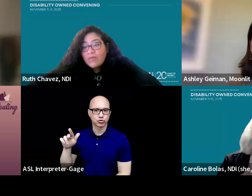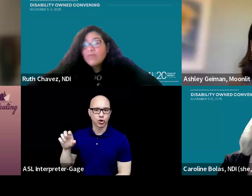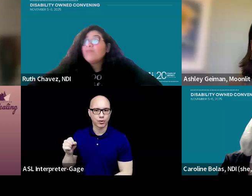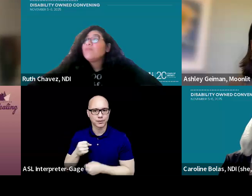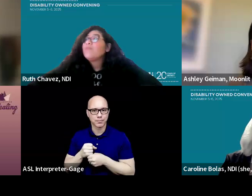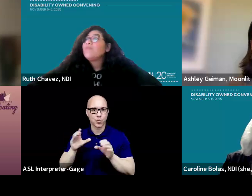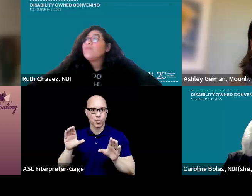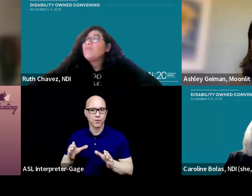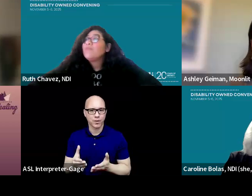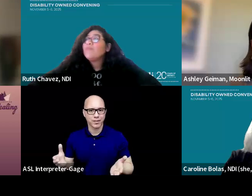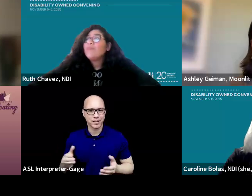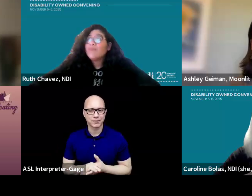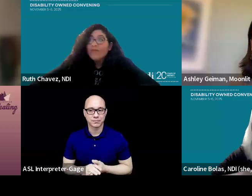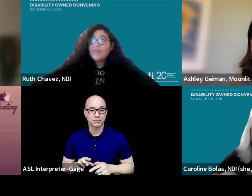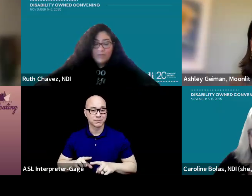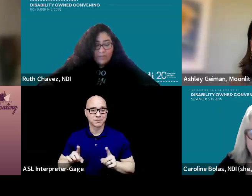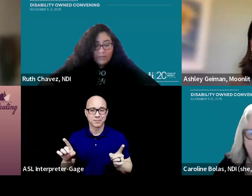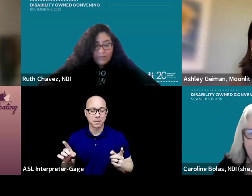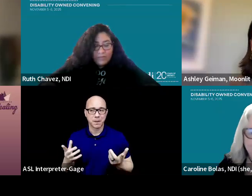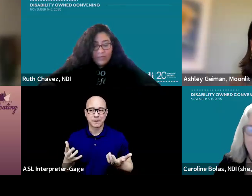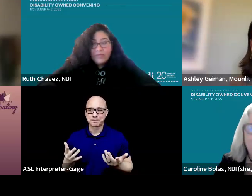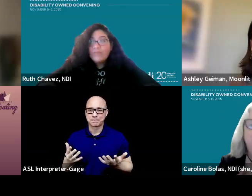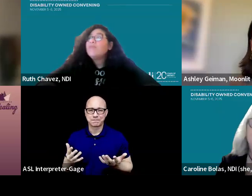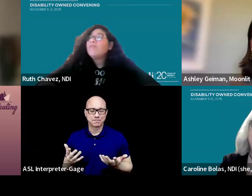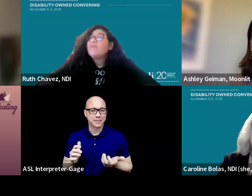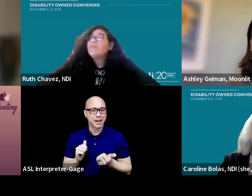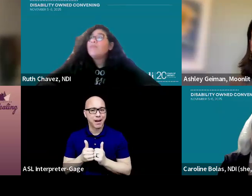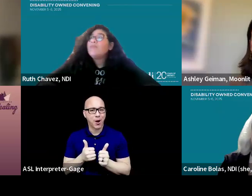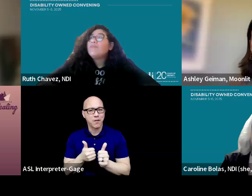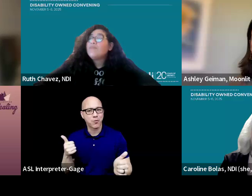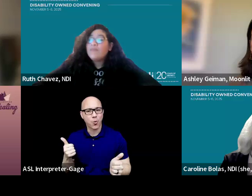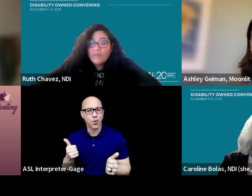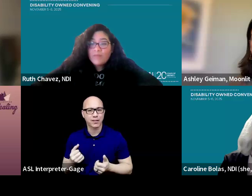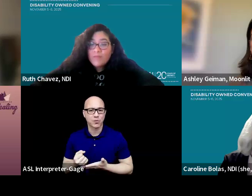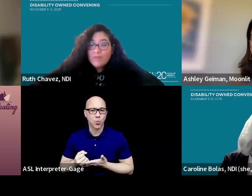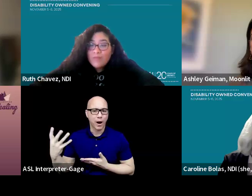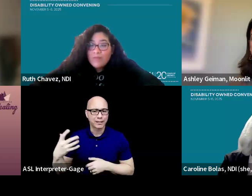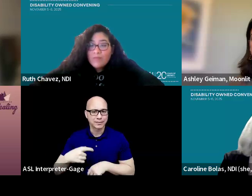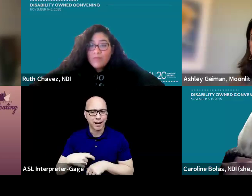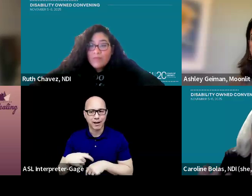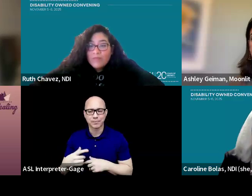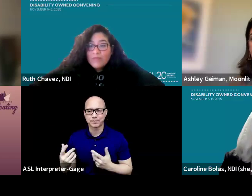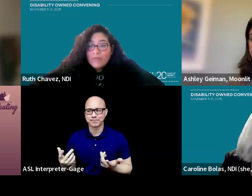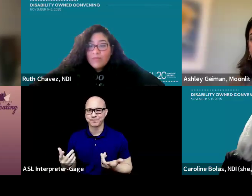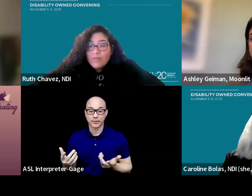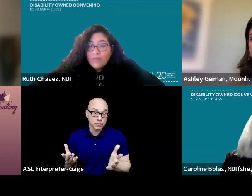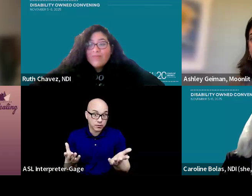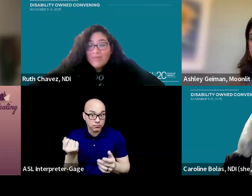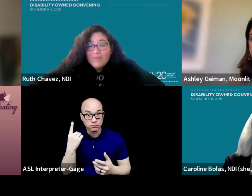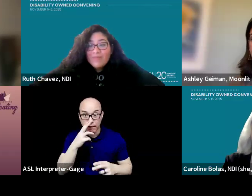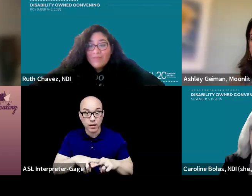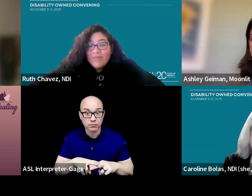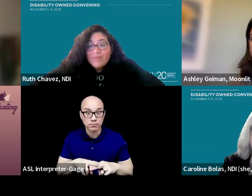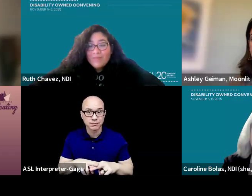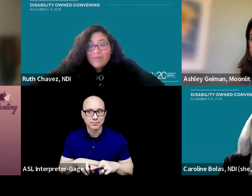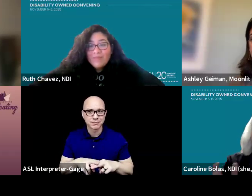But how would you stop yourself perhaps almost wasting time using it to because it's fun and making